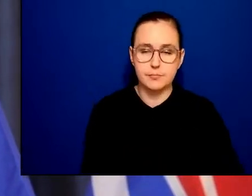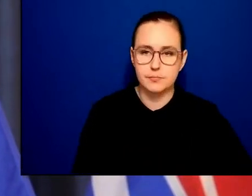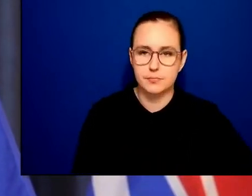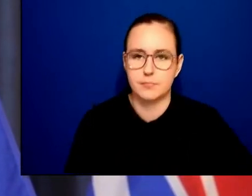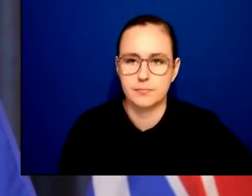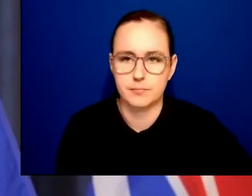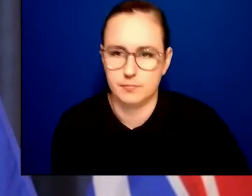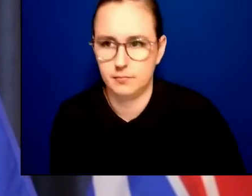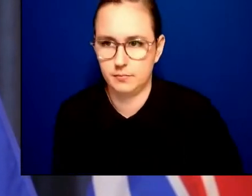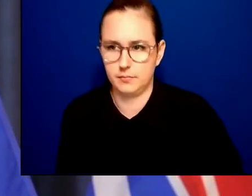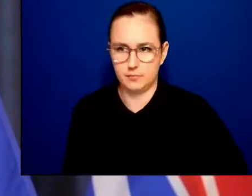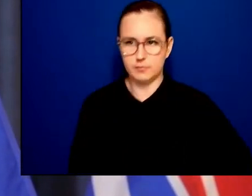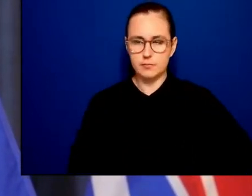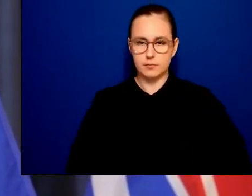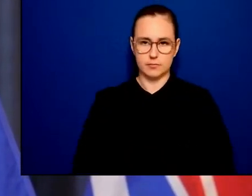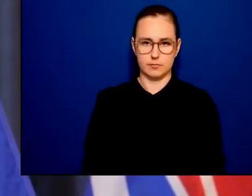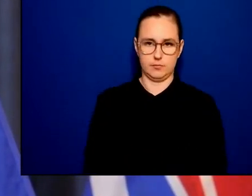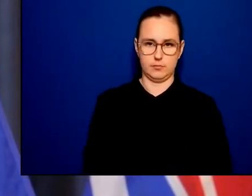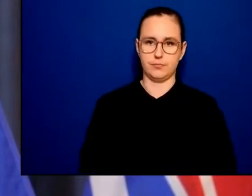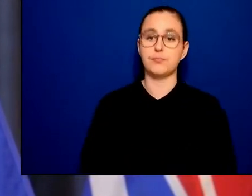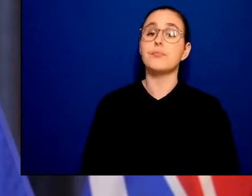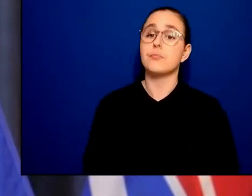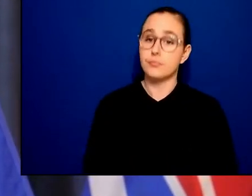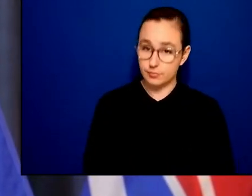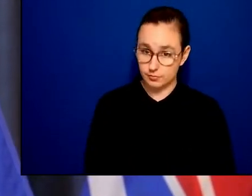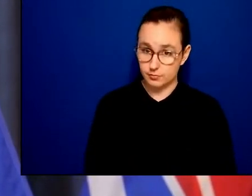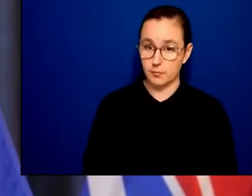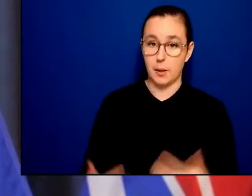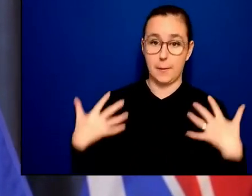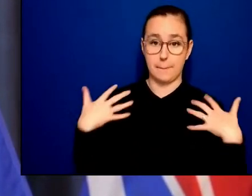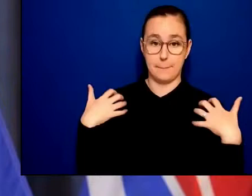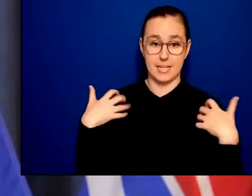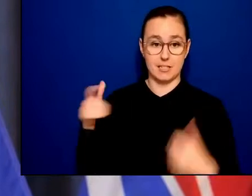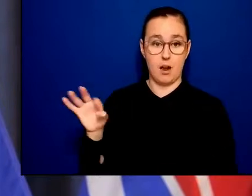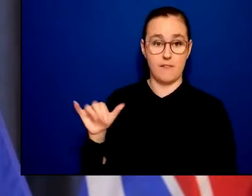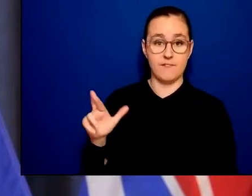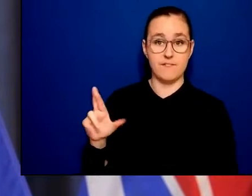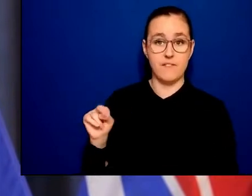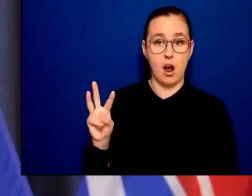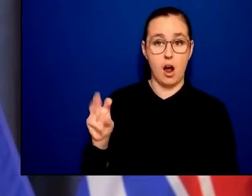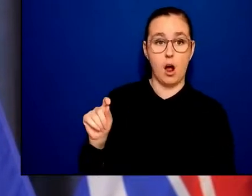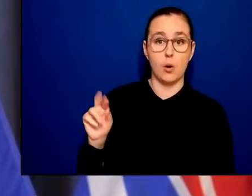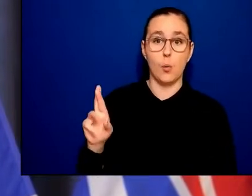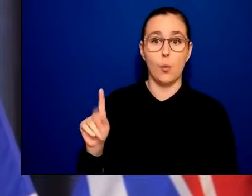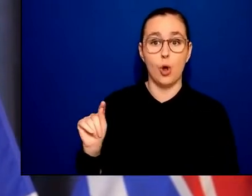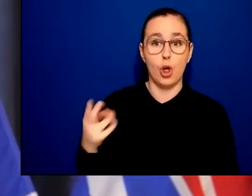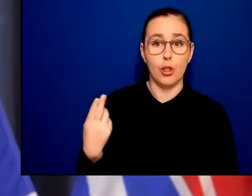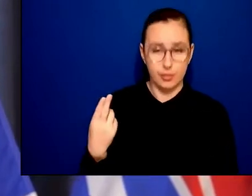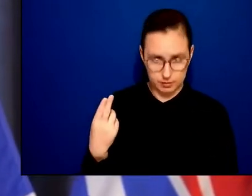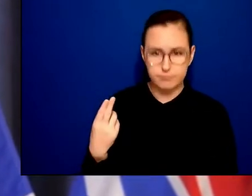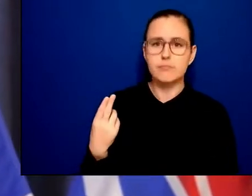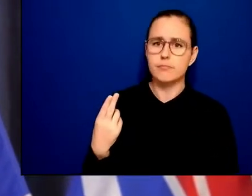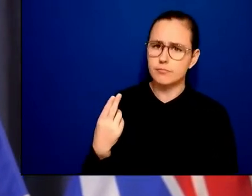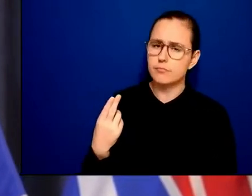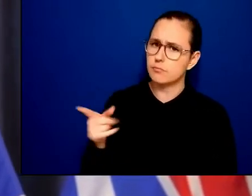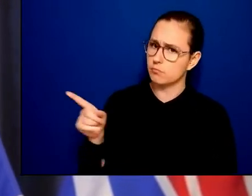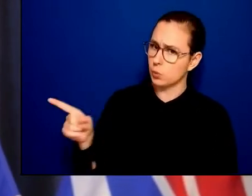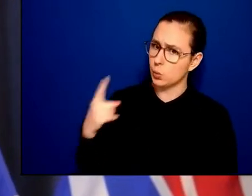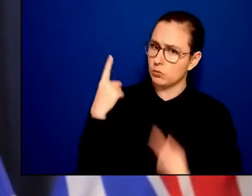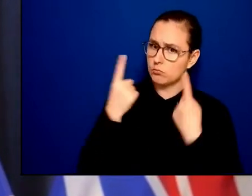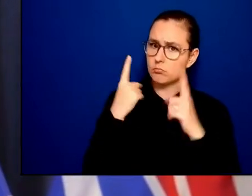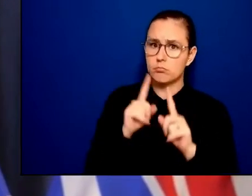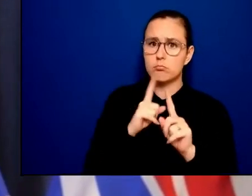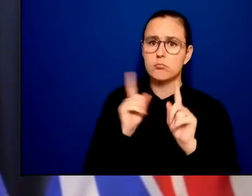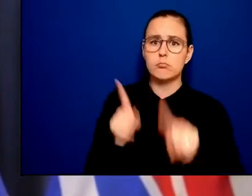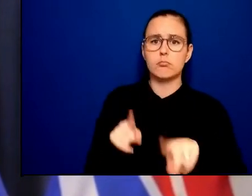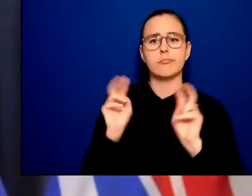Minister Farnworth, are you considering putting in some sort of state of emergency in order to protect from hoarding,